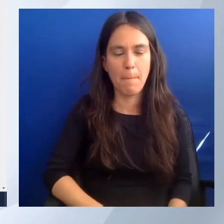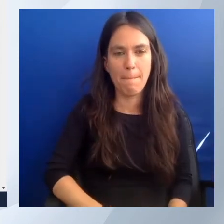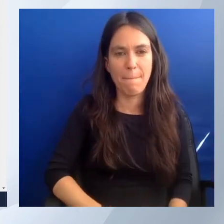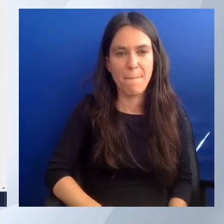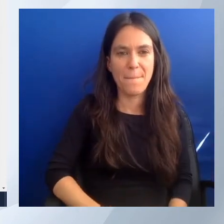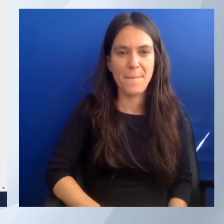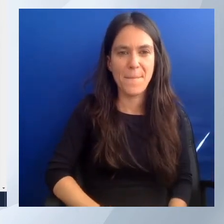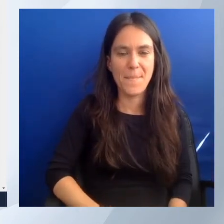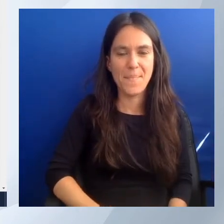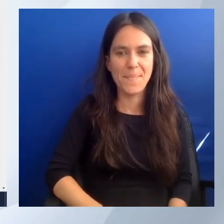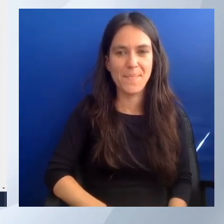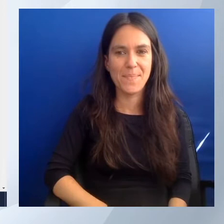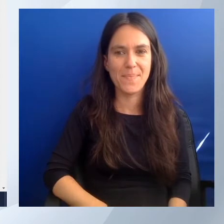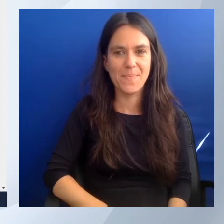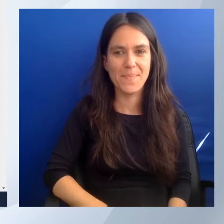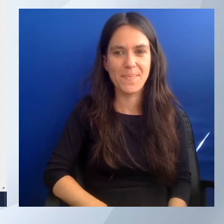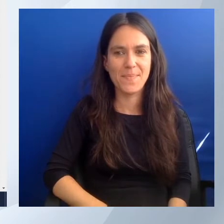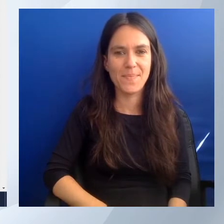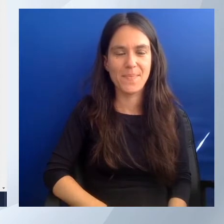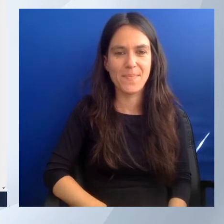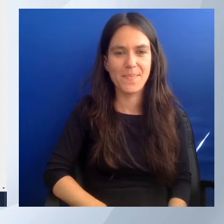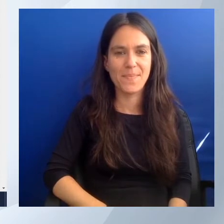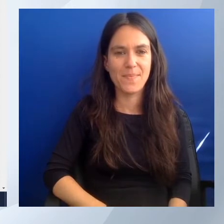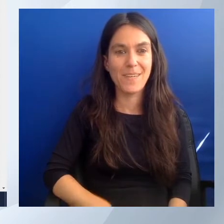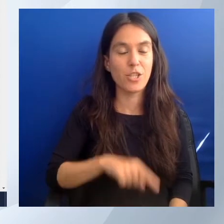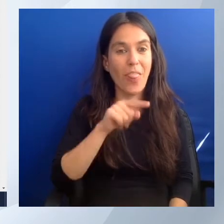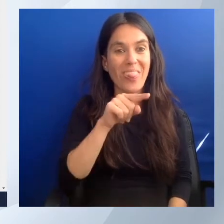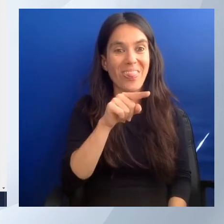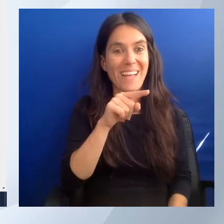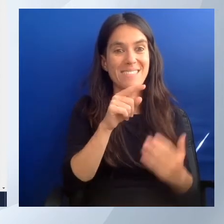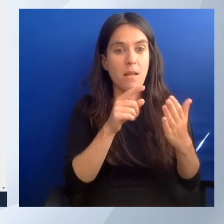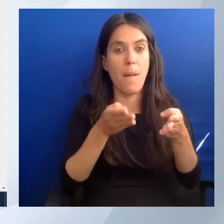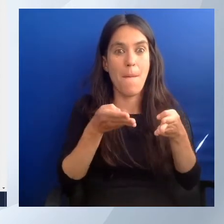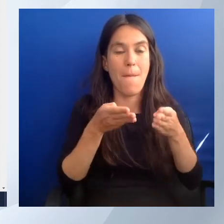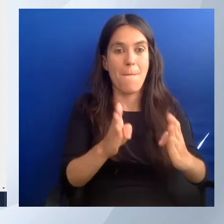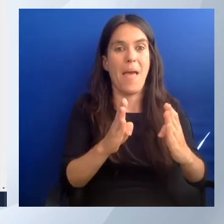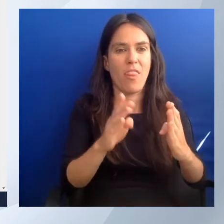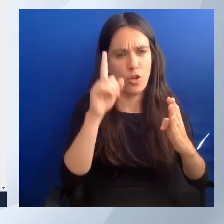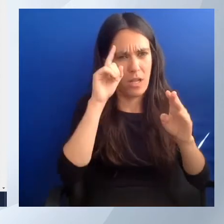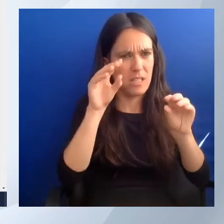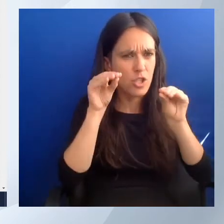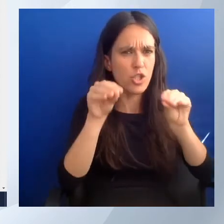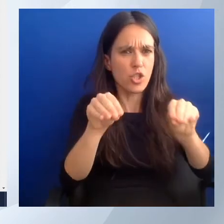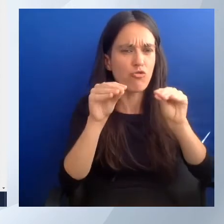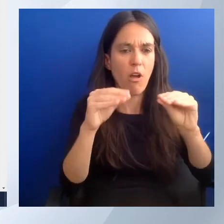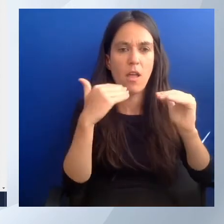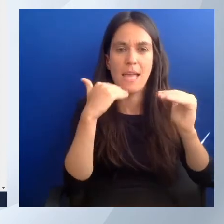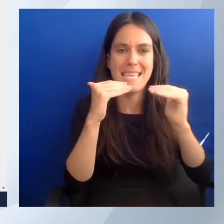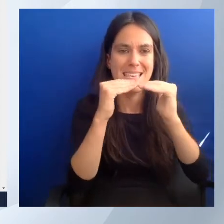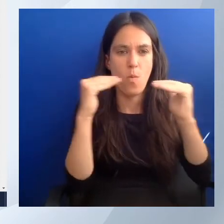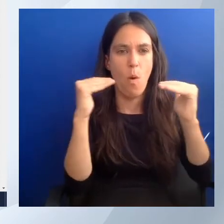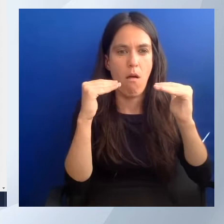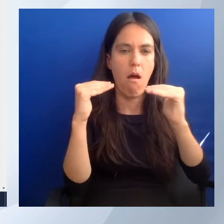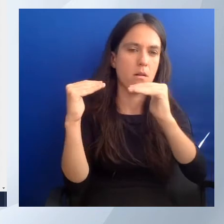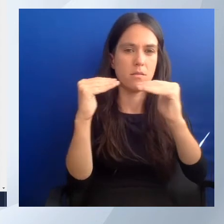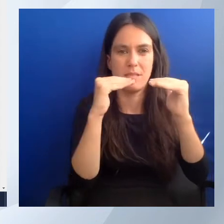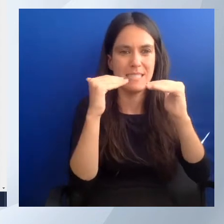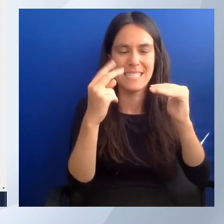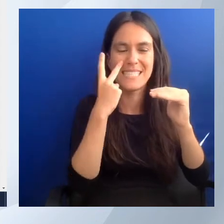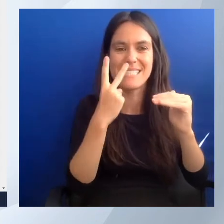call the method fit on the optimizer to train it so it can equalize the odds or